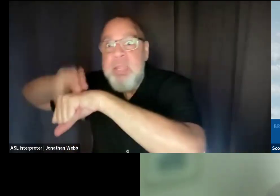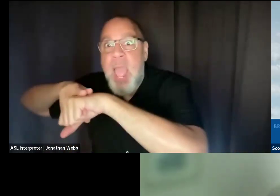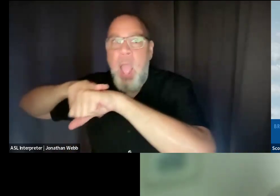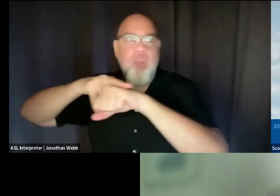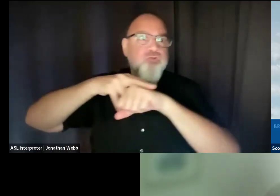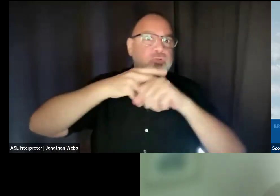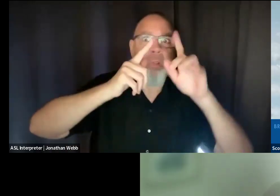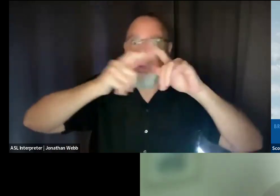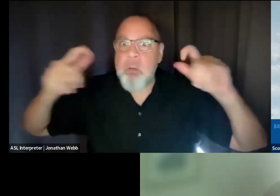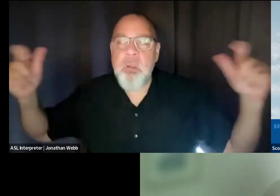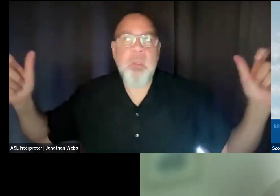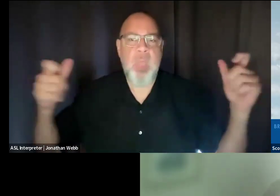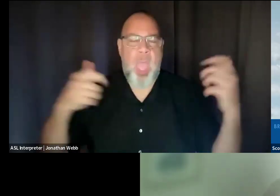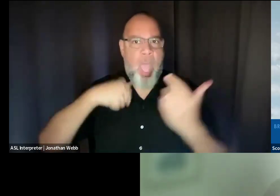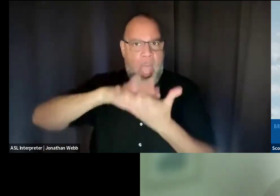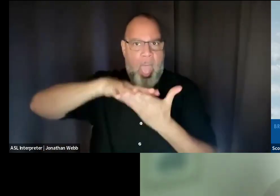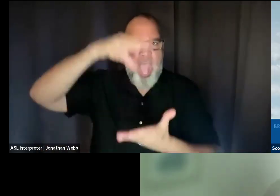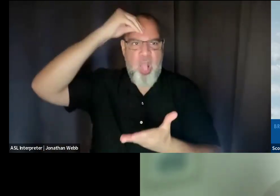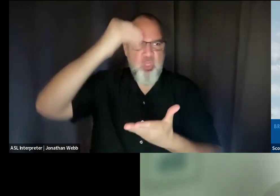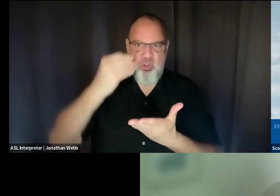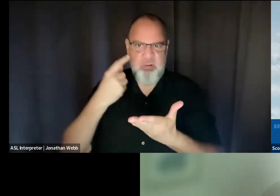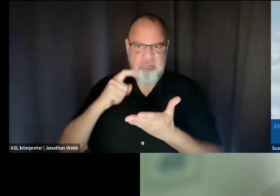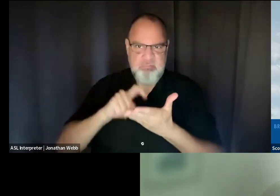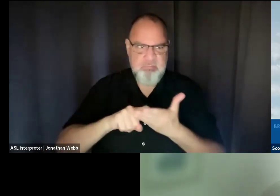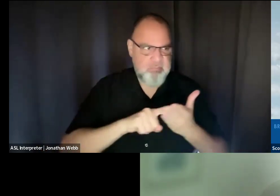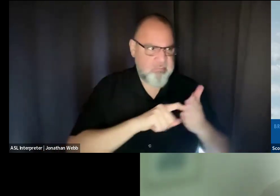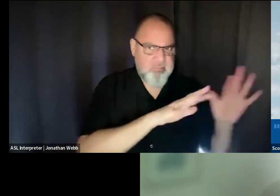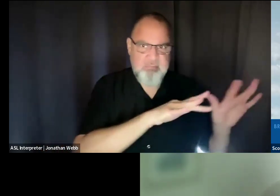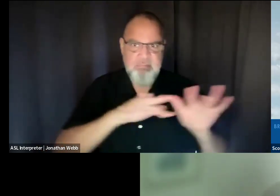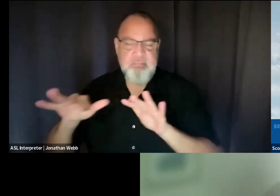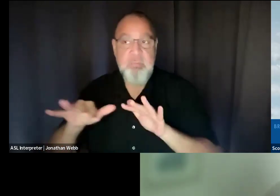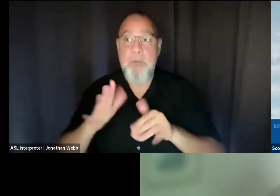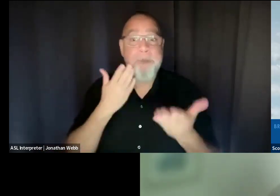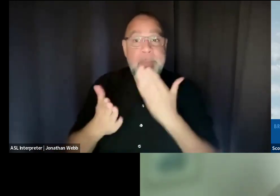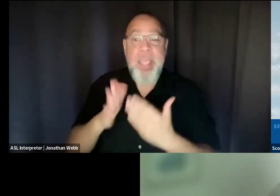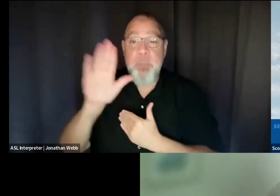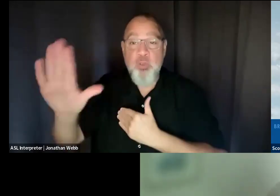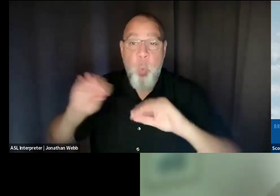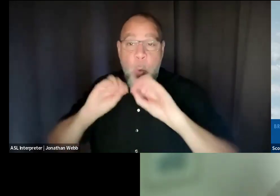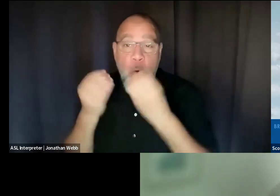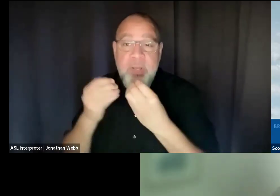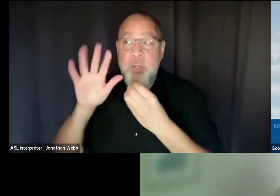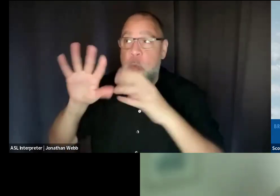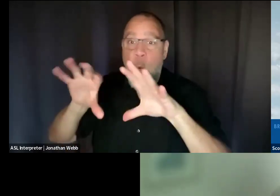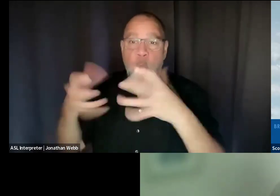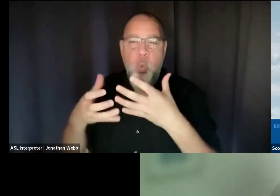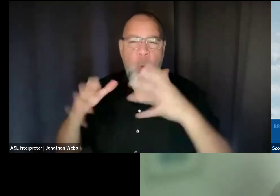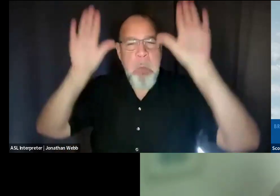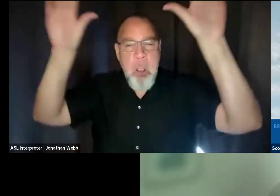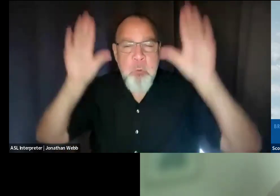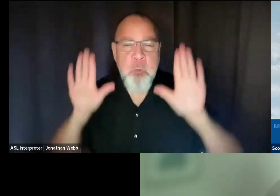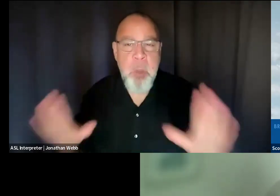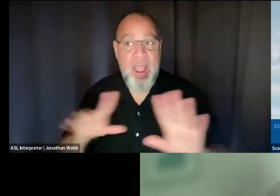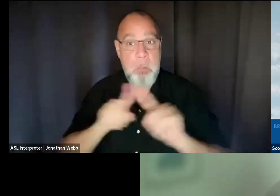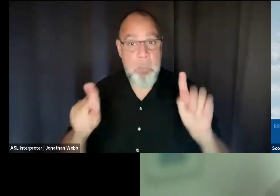various industries. You can't, no matter how great your organization is or entity is, you just can't do things alone,